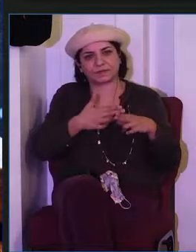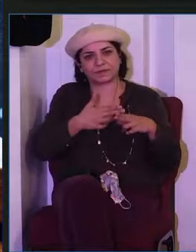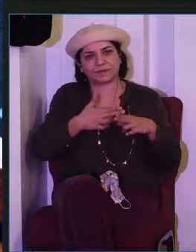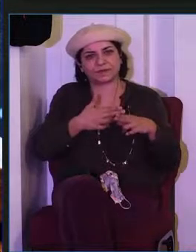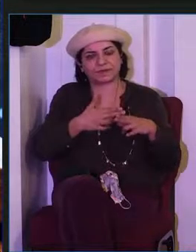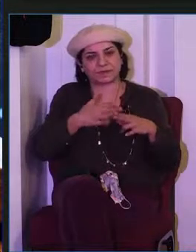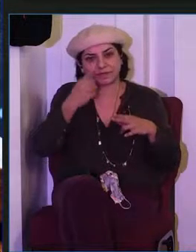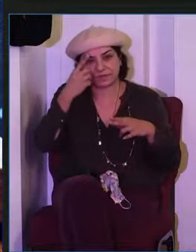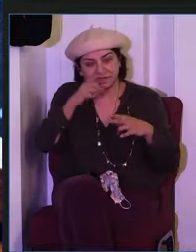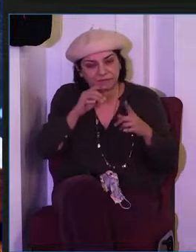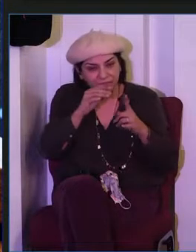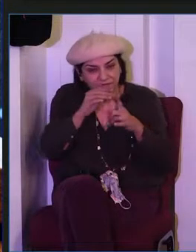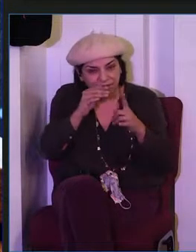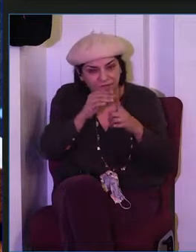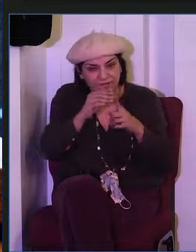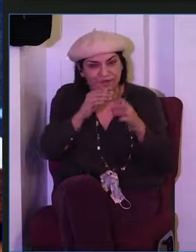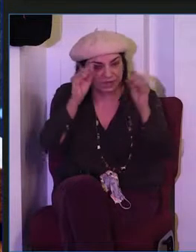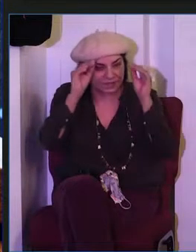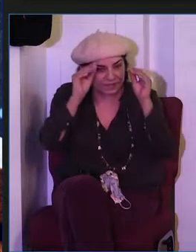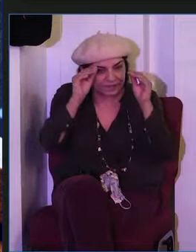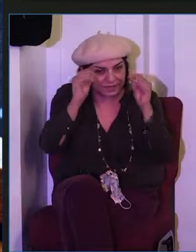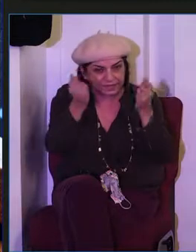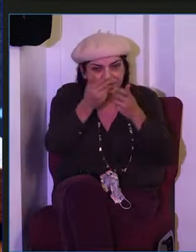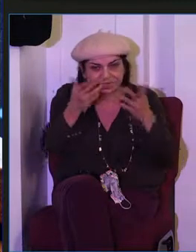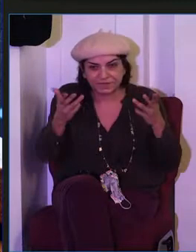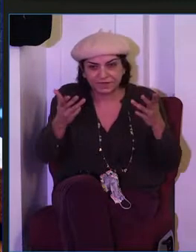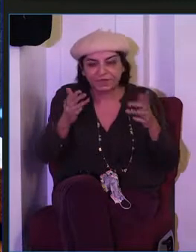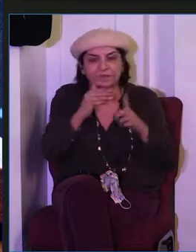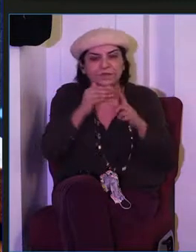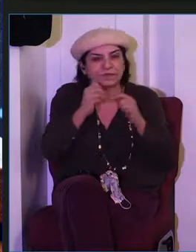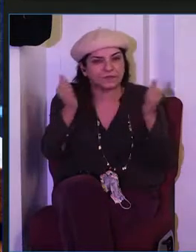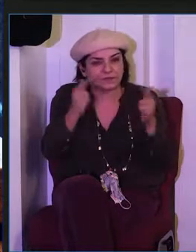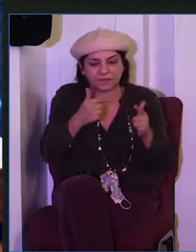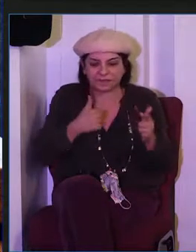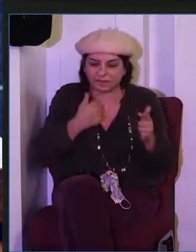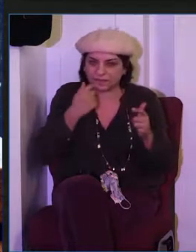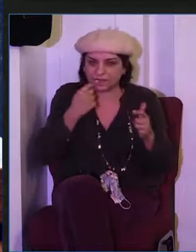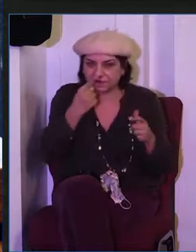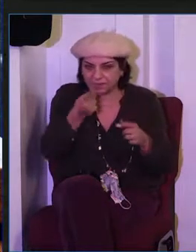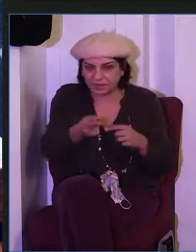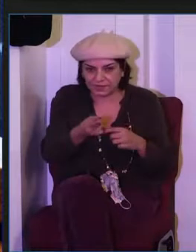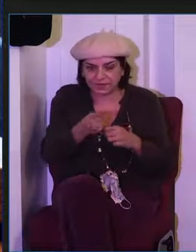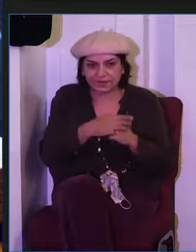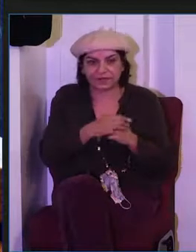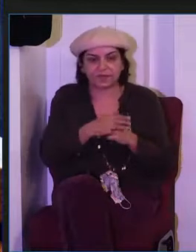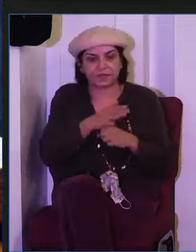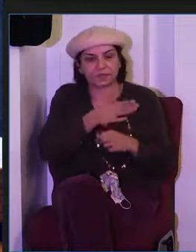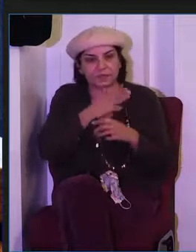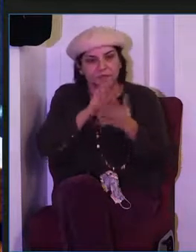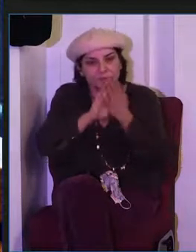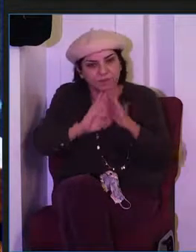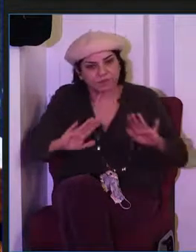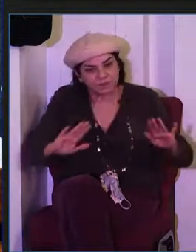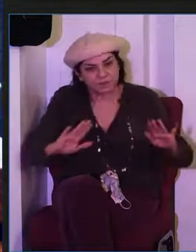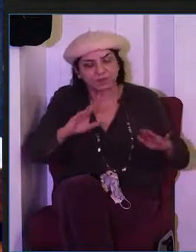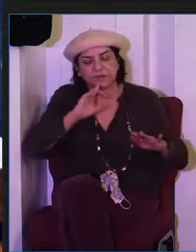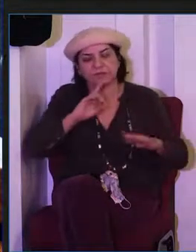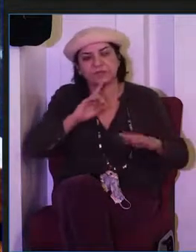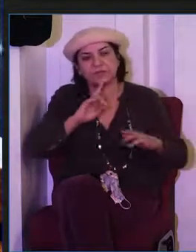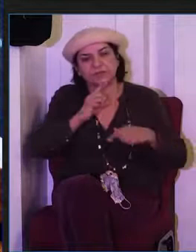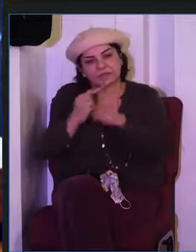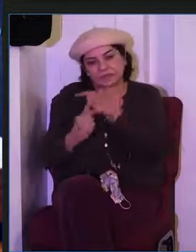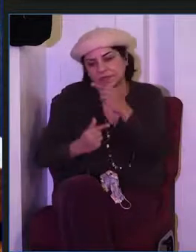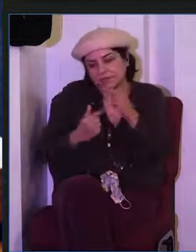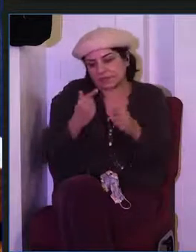I have said to you. My peace is the legacy I leave to you. I don't